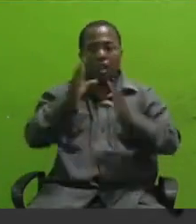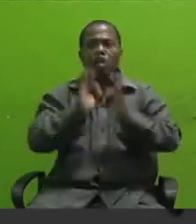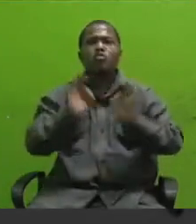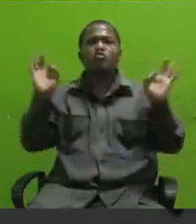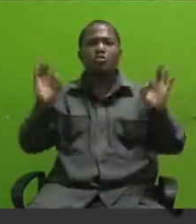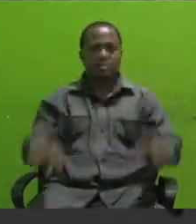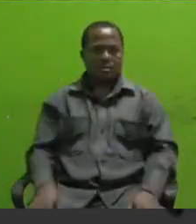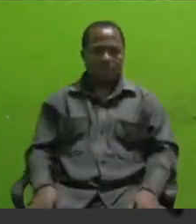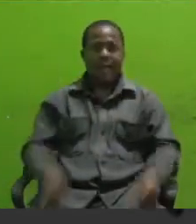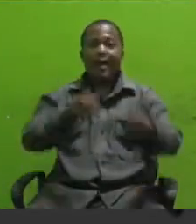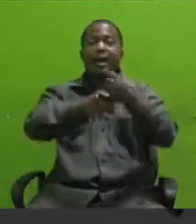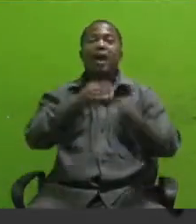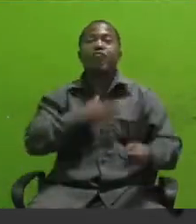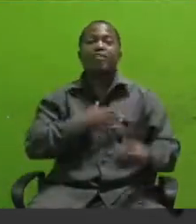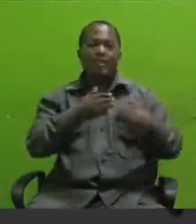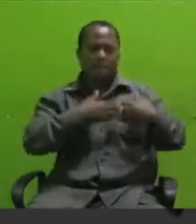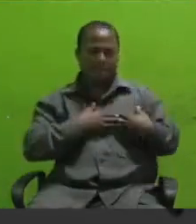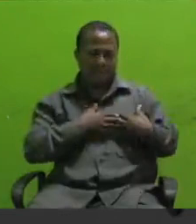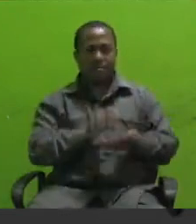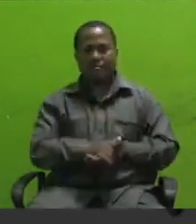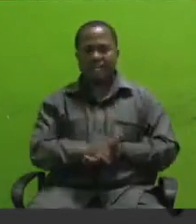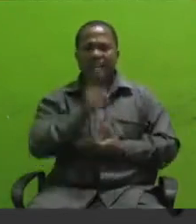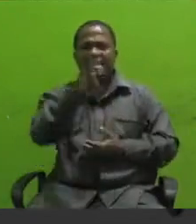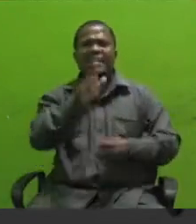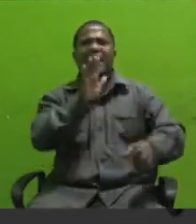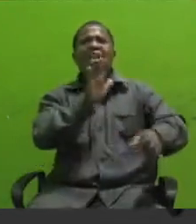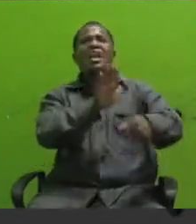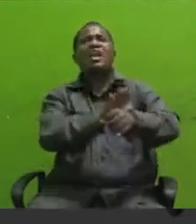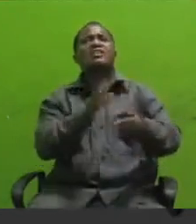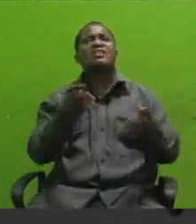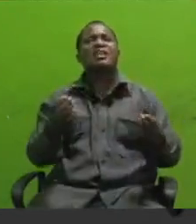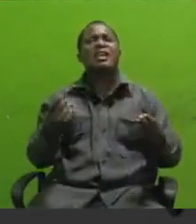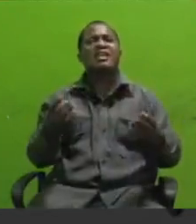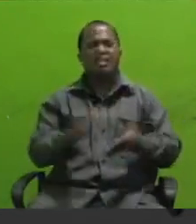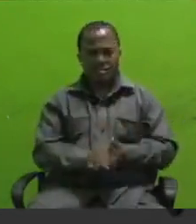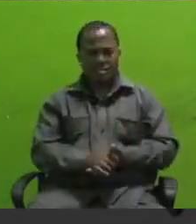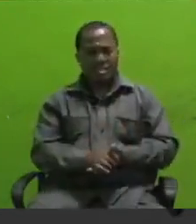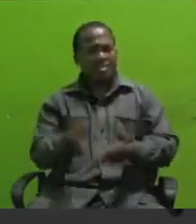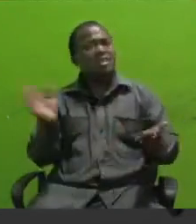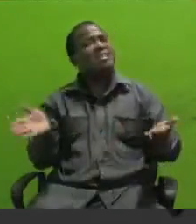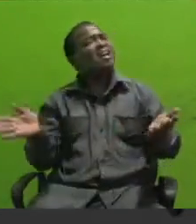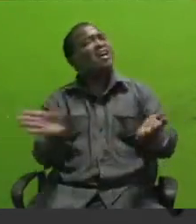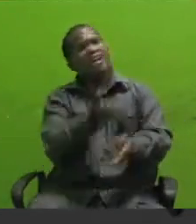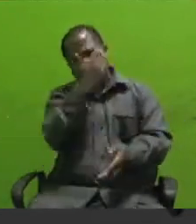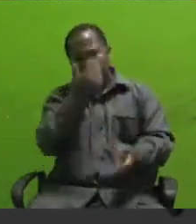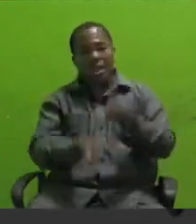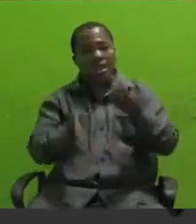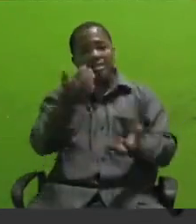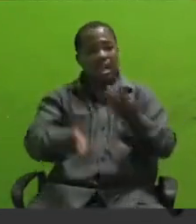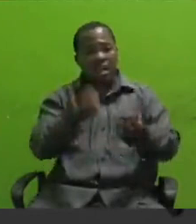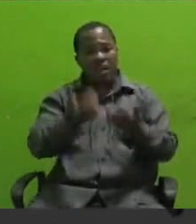Dear friend, this substance catches fire easily, so keep away from flames and